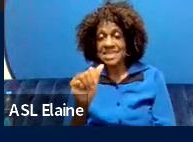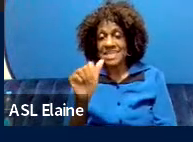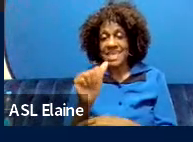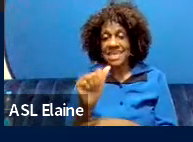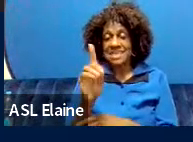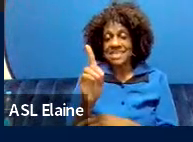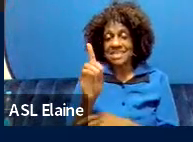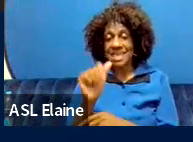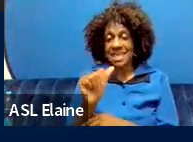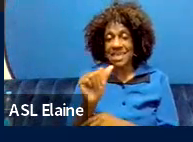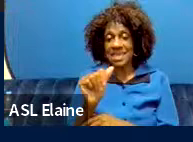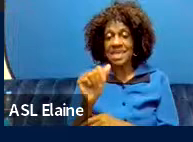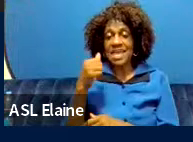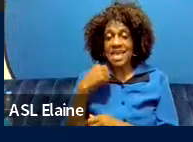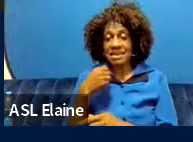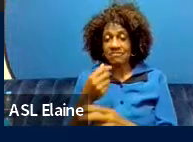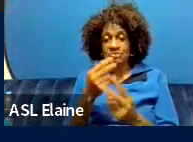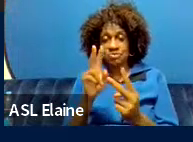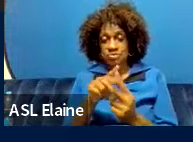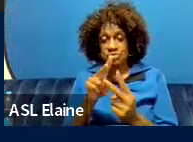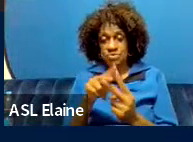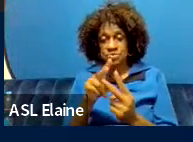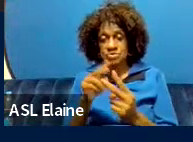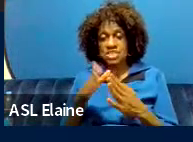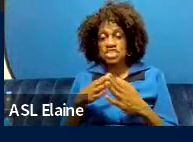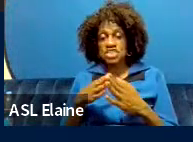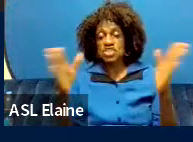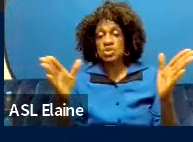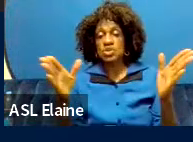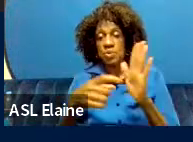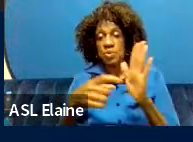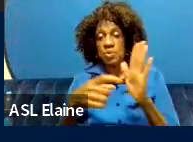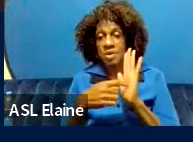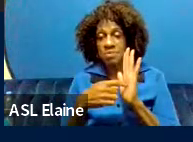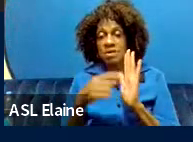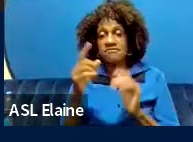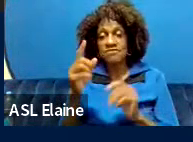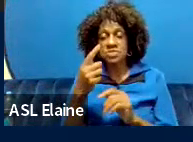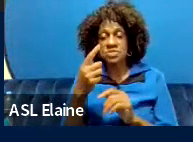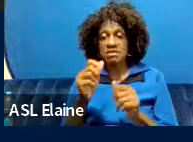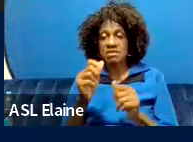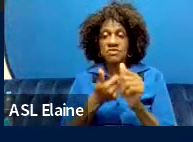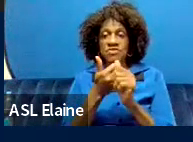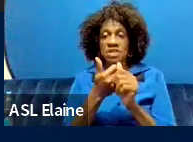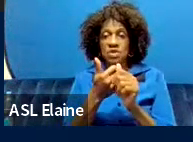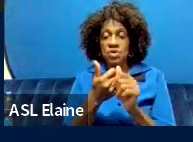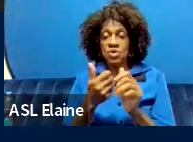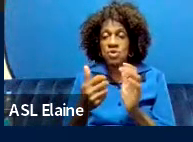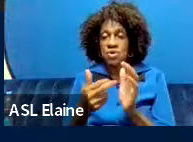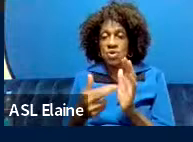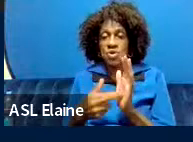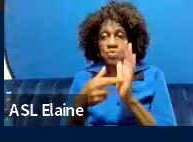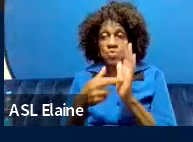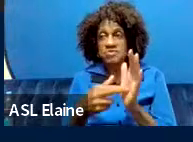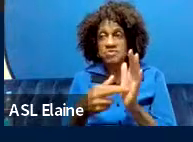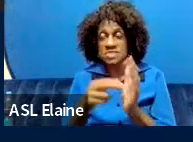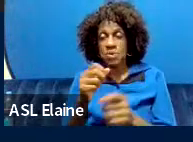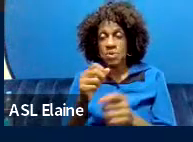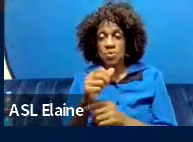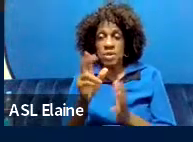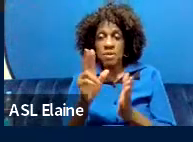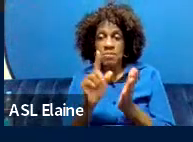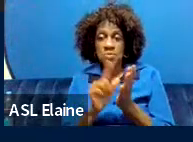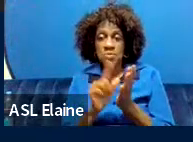standards also have 2 other general requirements. First, they have to conform to referenced and reprinted international